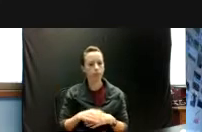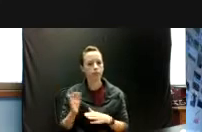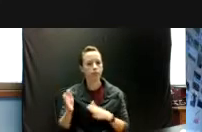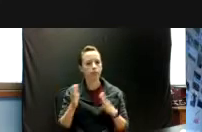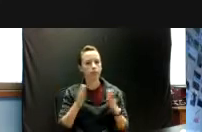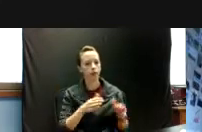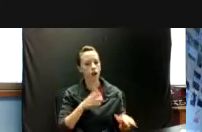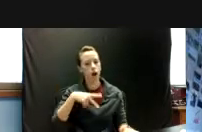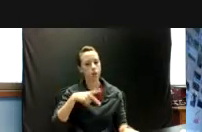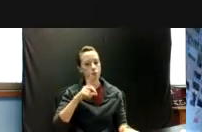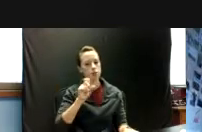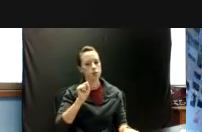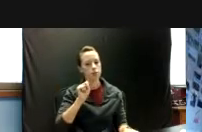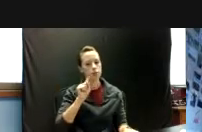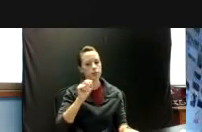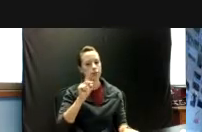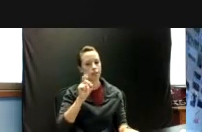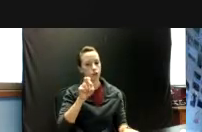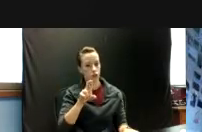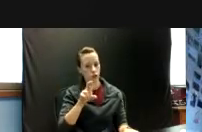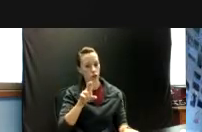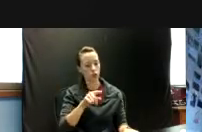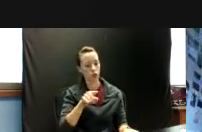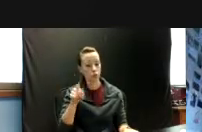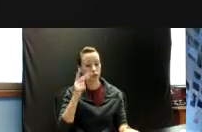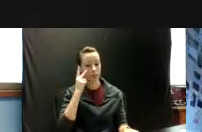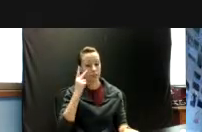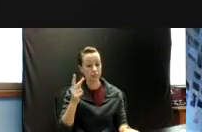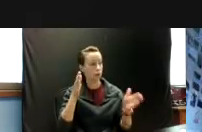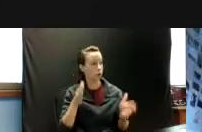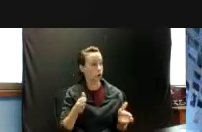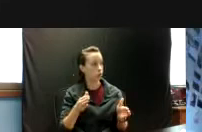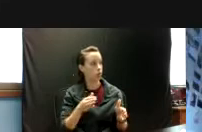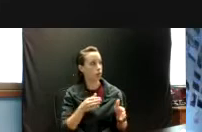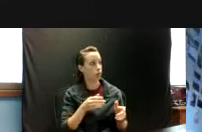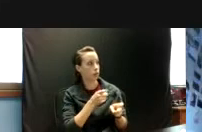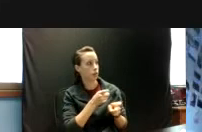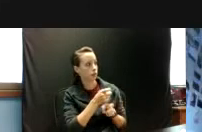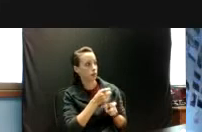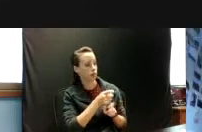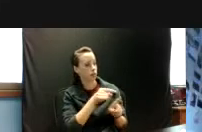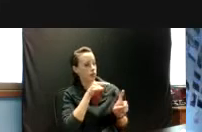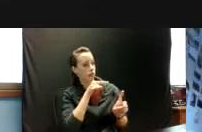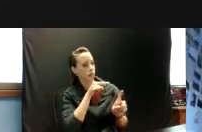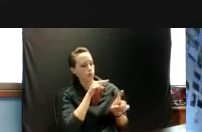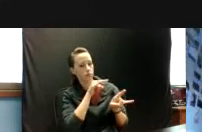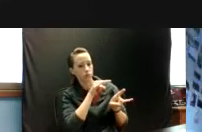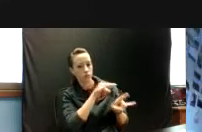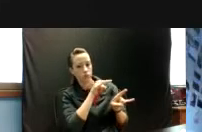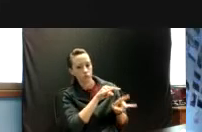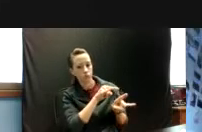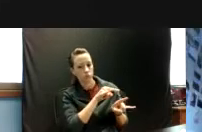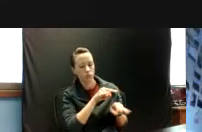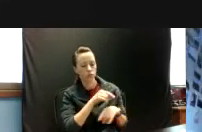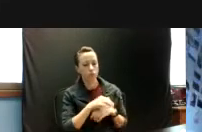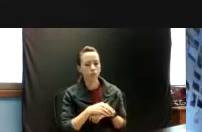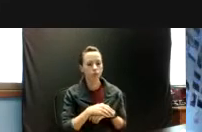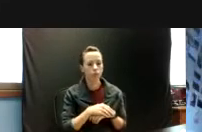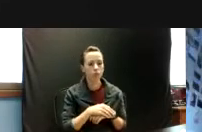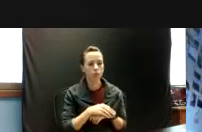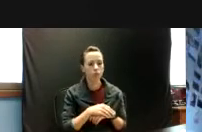upstanders. So this is when you see somebody making fun of somebody else or being really passive about somebody